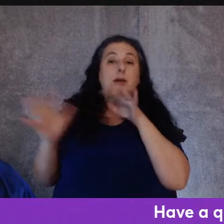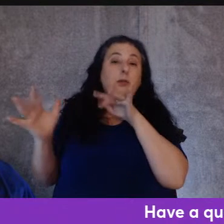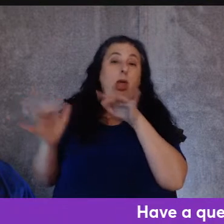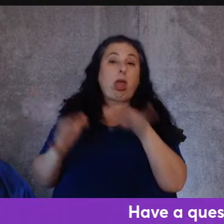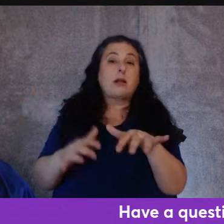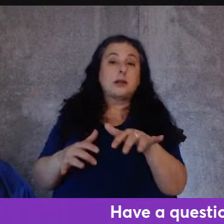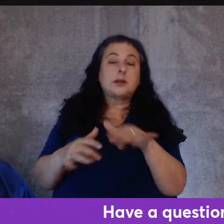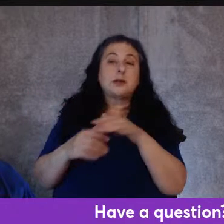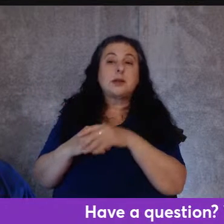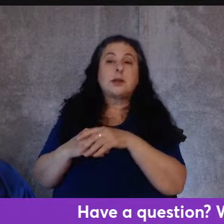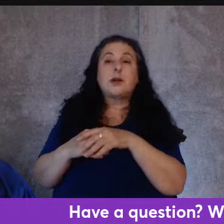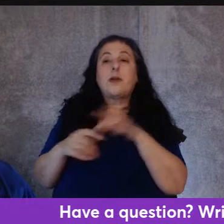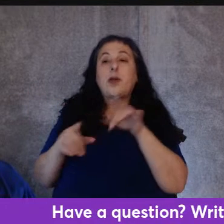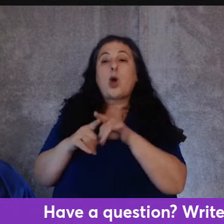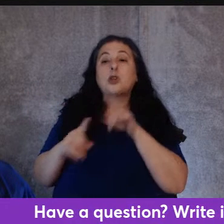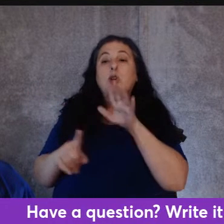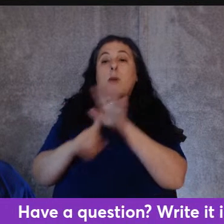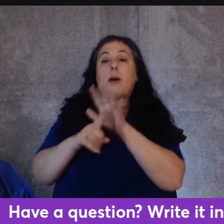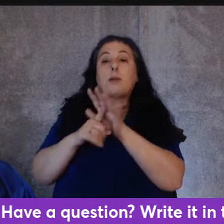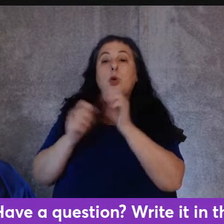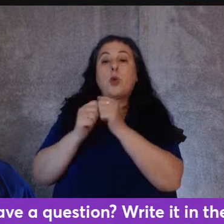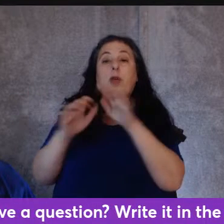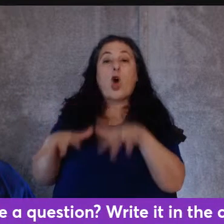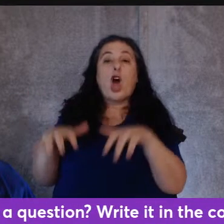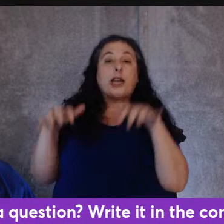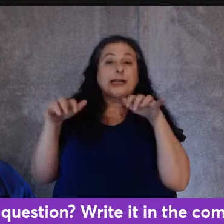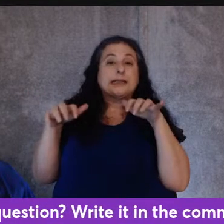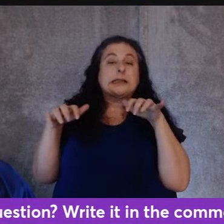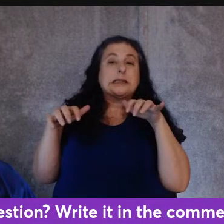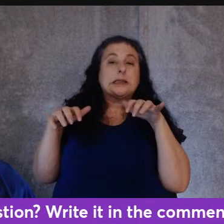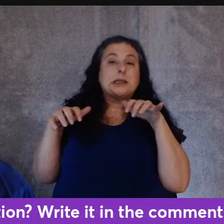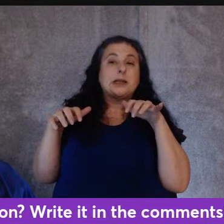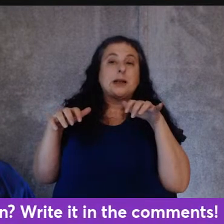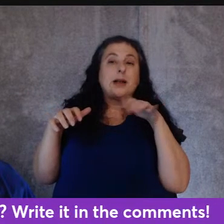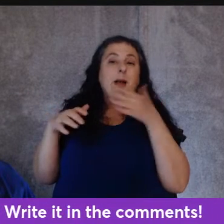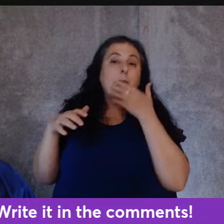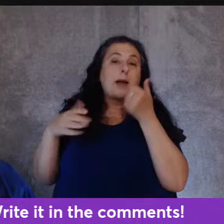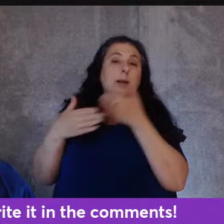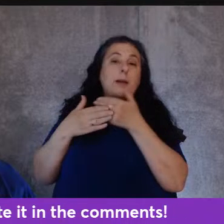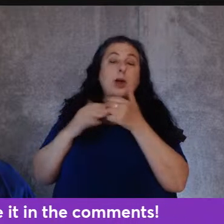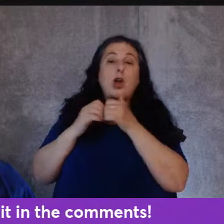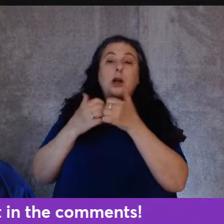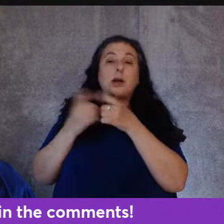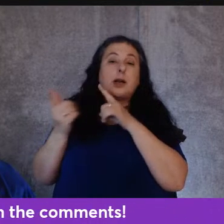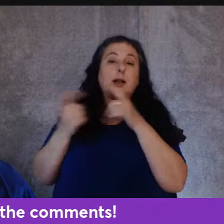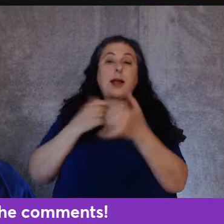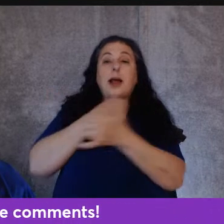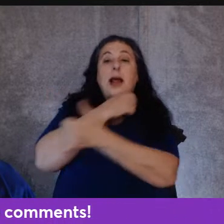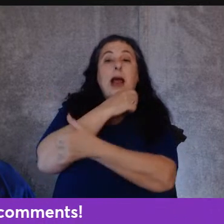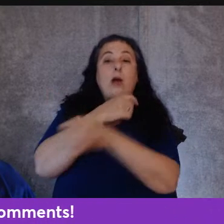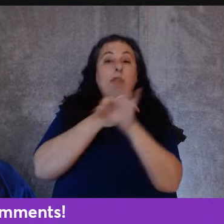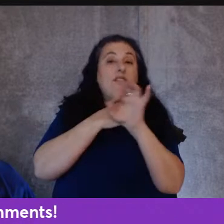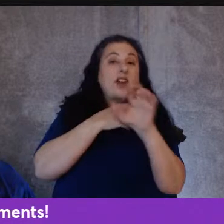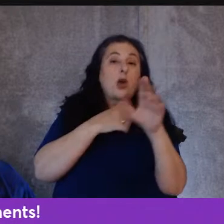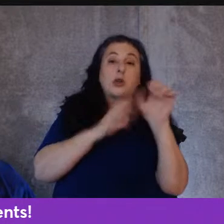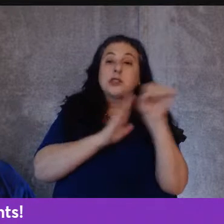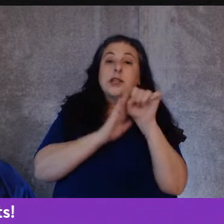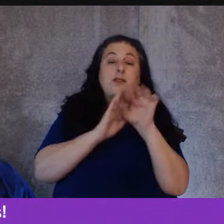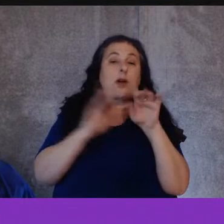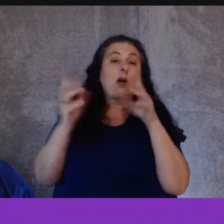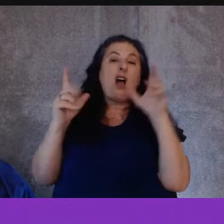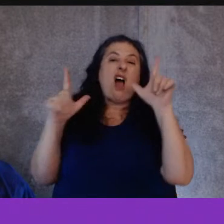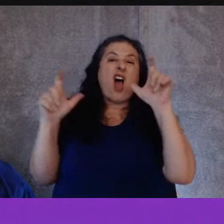these things. They were also popular with audiences. I mean, when Better Baby contests were held at a county or state fair, like hundreds of people